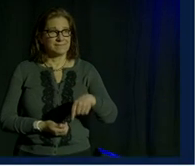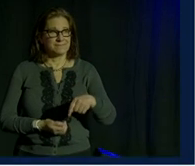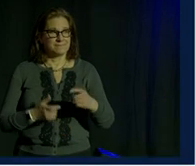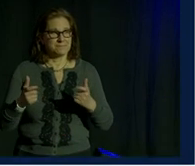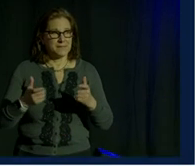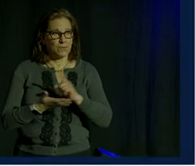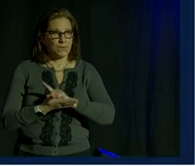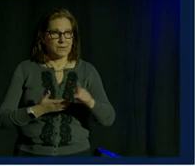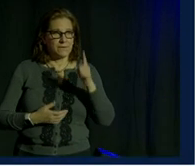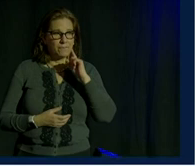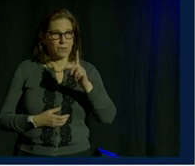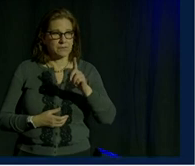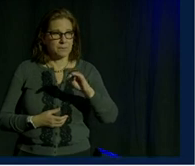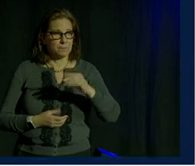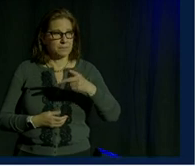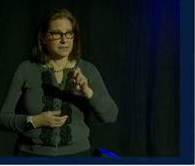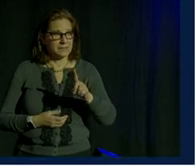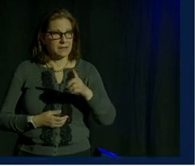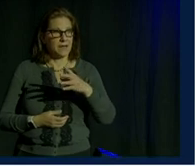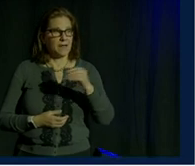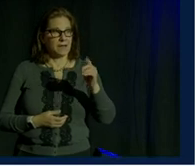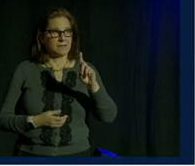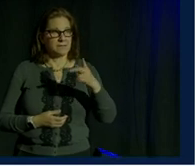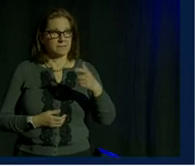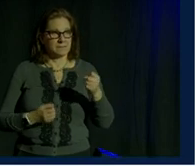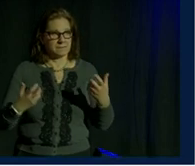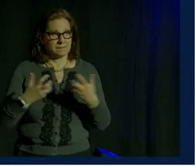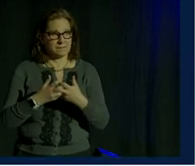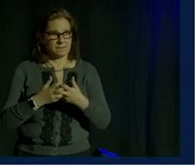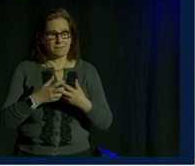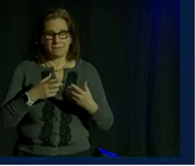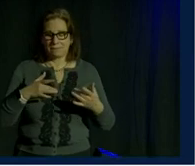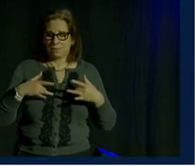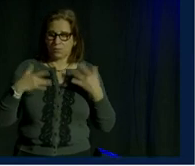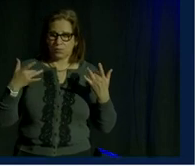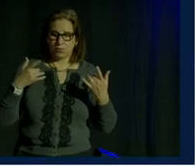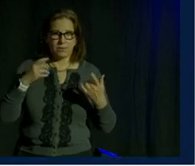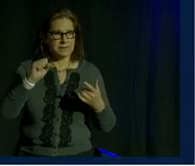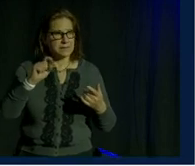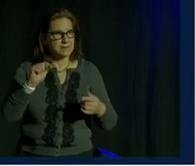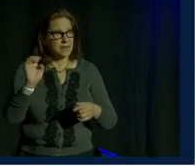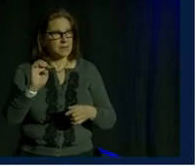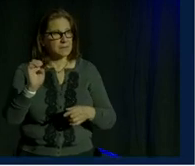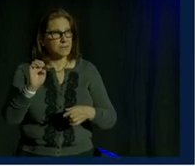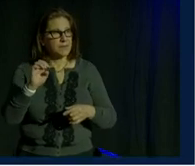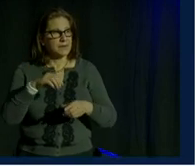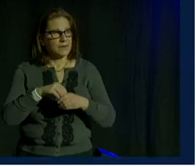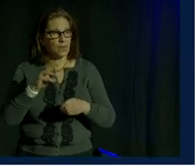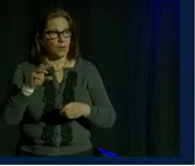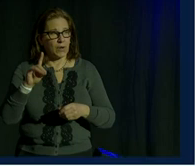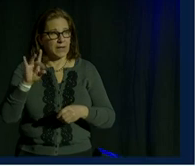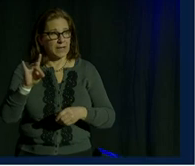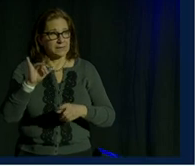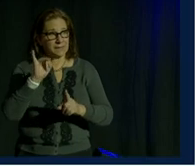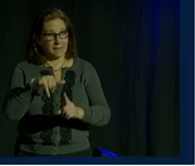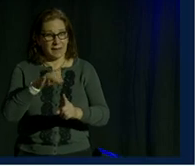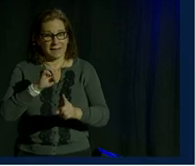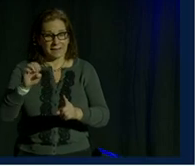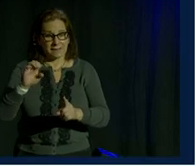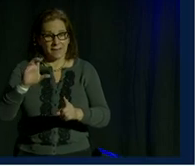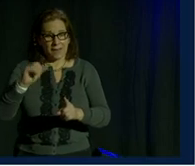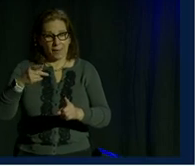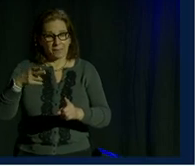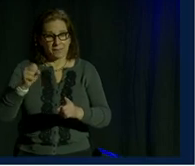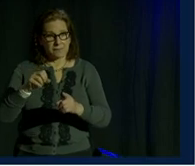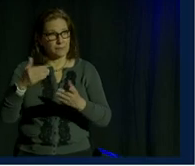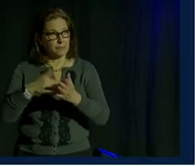This is a big week for DMPED and DGS at St. Elizabeth's in Ward 8. The St. Elizabeth's East Campus redevelopment project is a